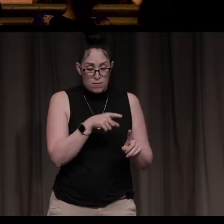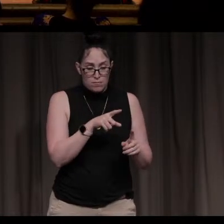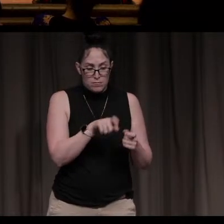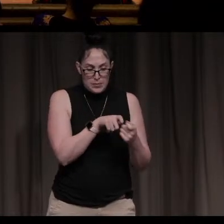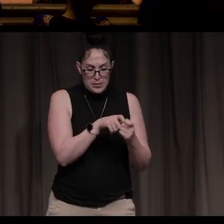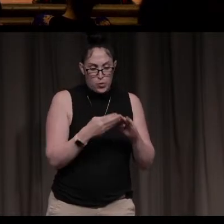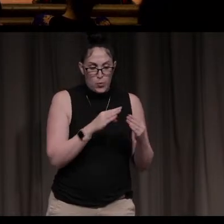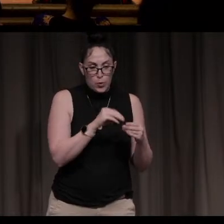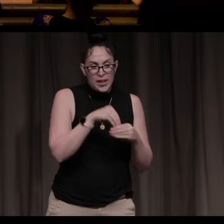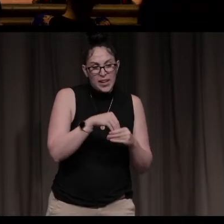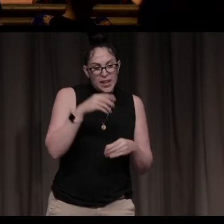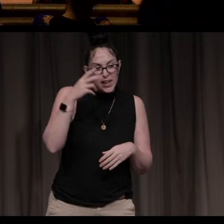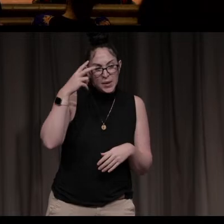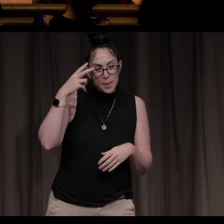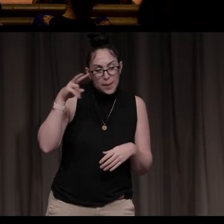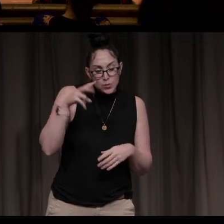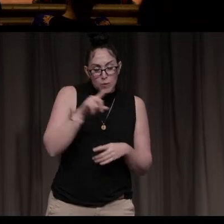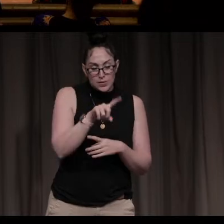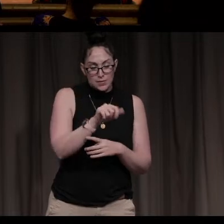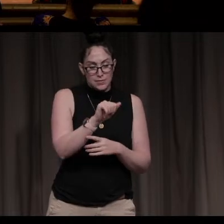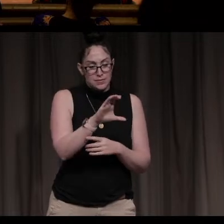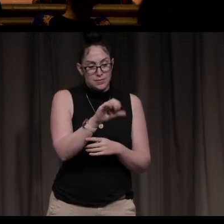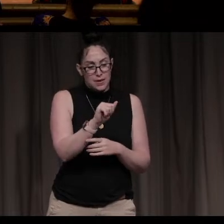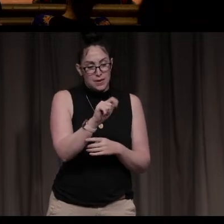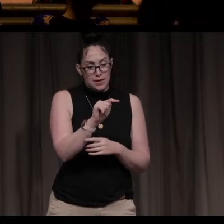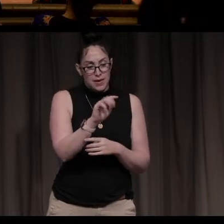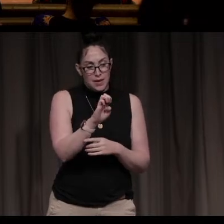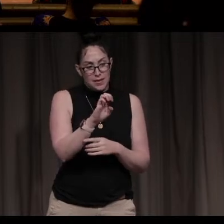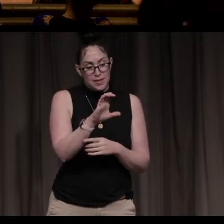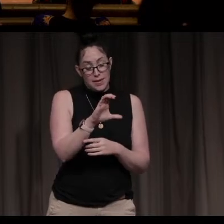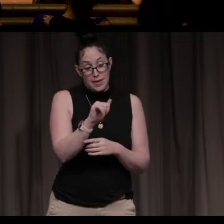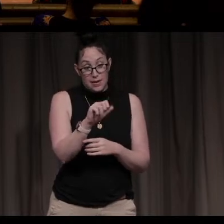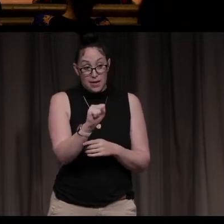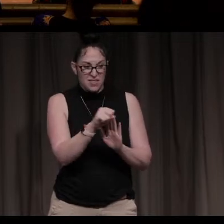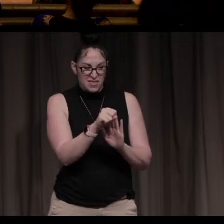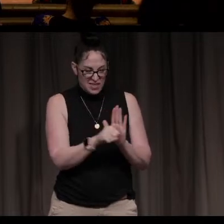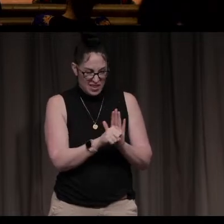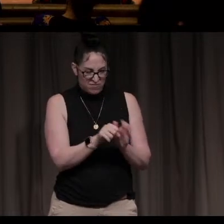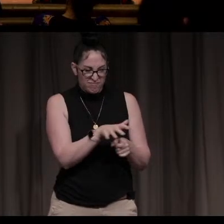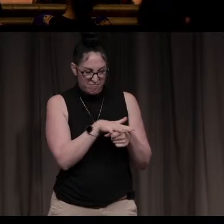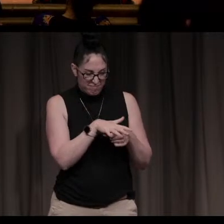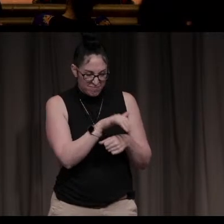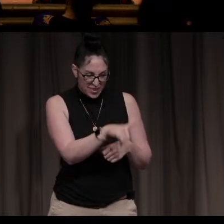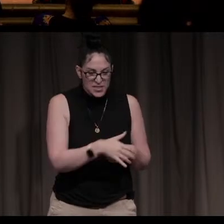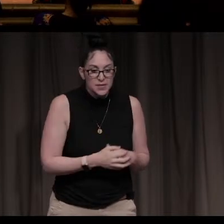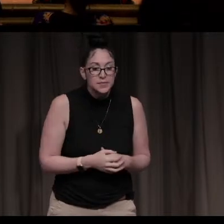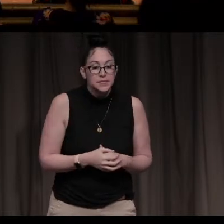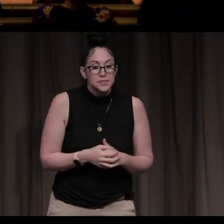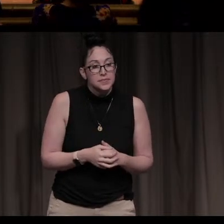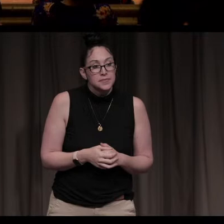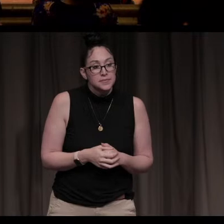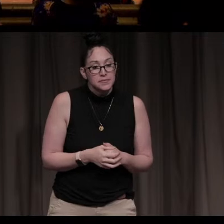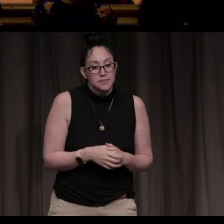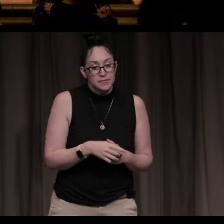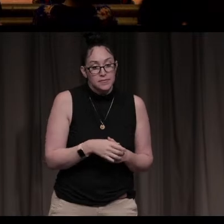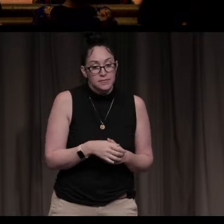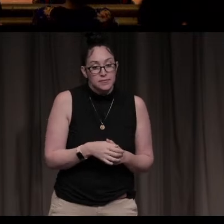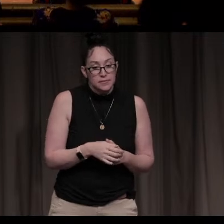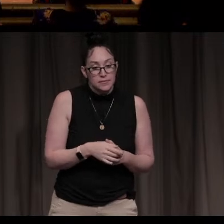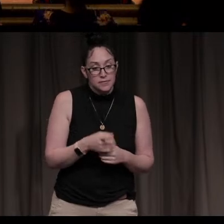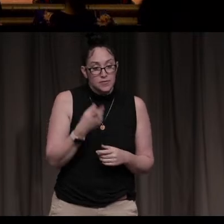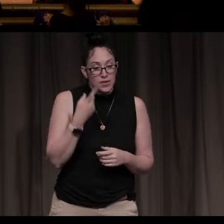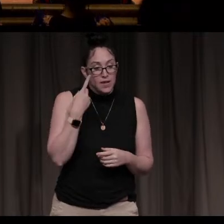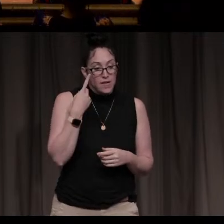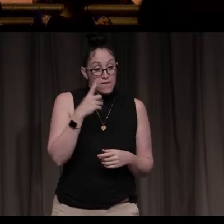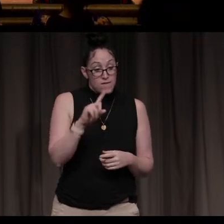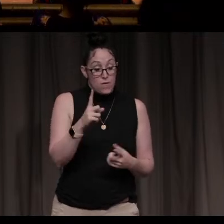Mexico, in the Zacatecas area, state. And basically, for me, it's very important to be